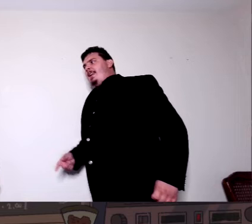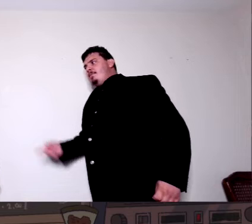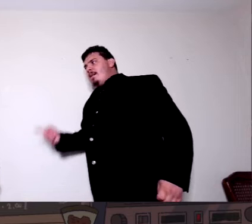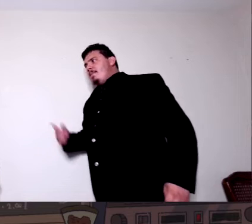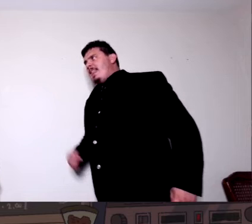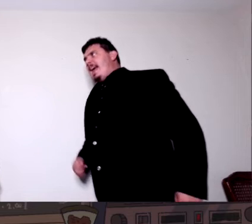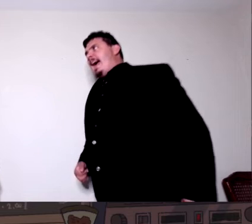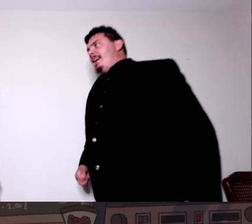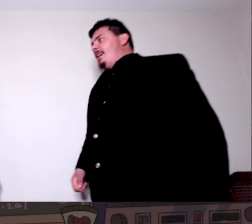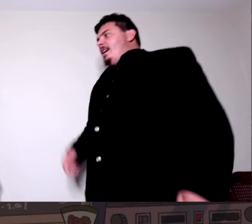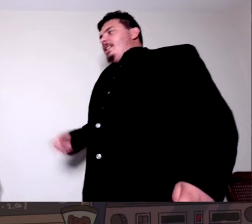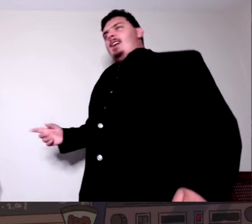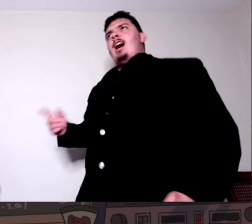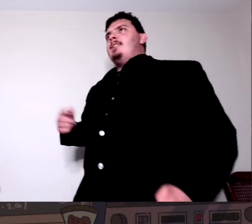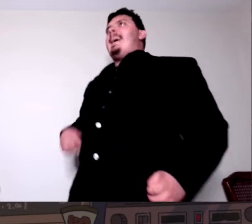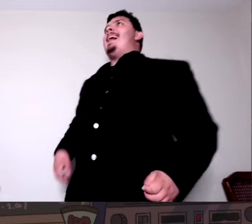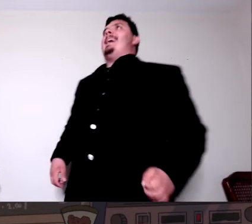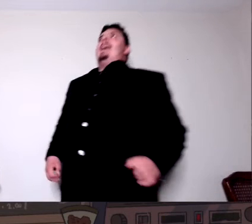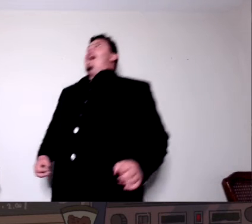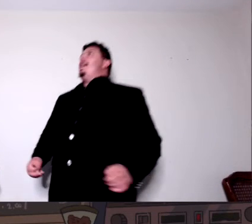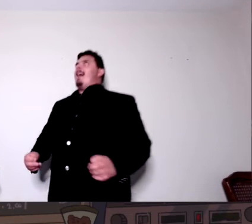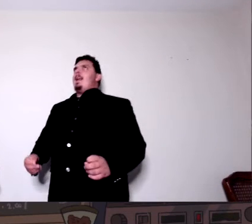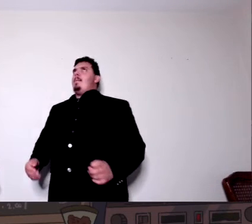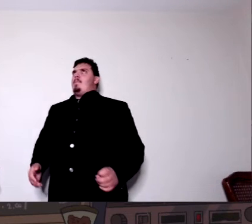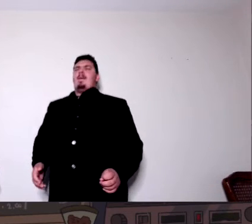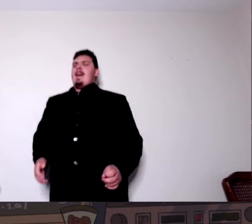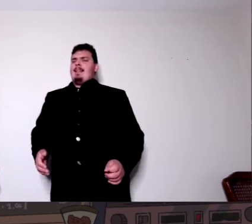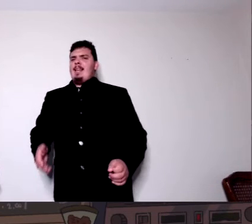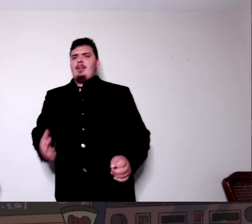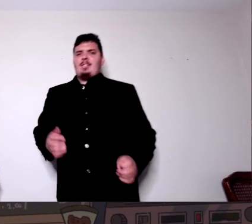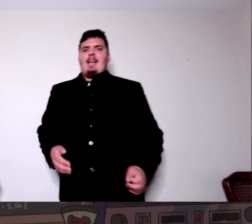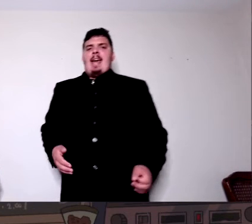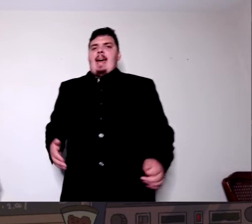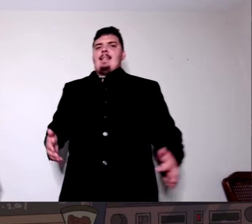crazy daddy! You remember that? Yeah. Small daddy!